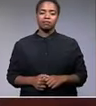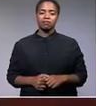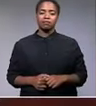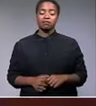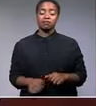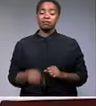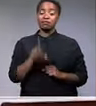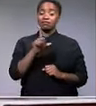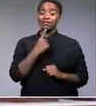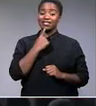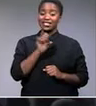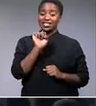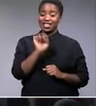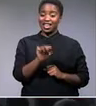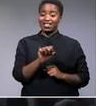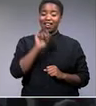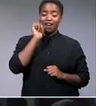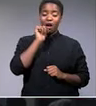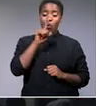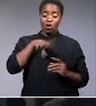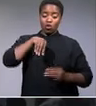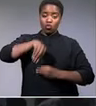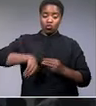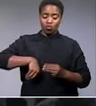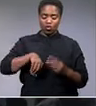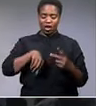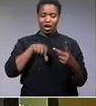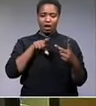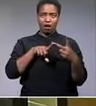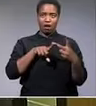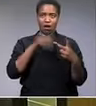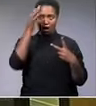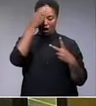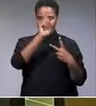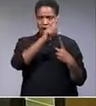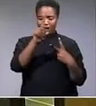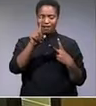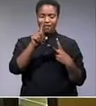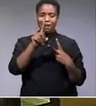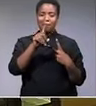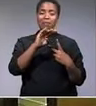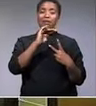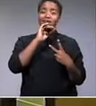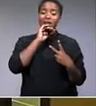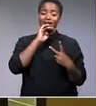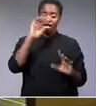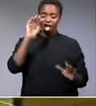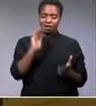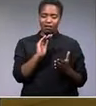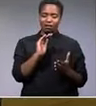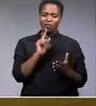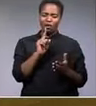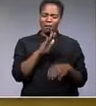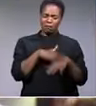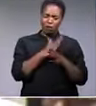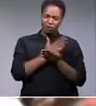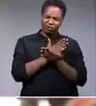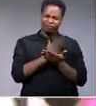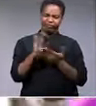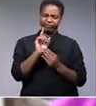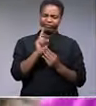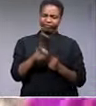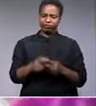But he says crusades against corruption and maladministration are simply not enough. But how